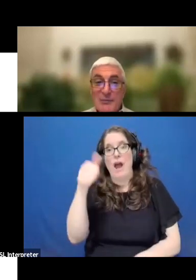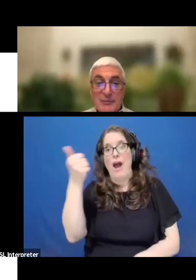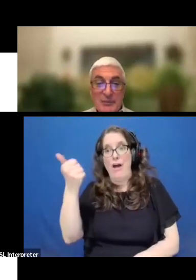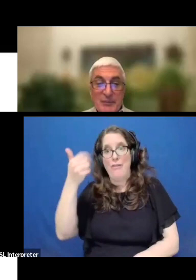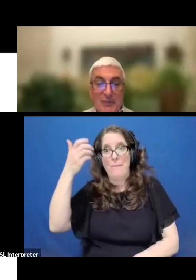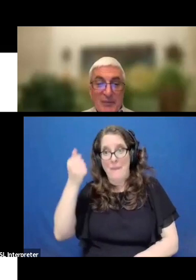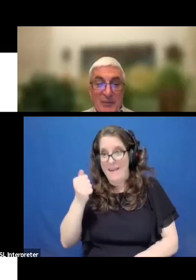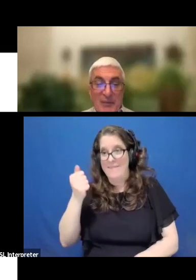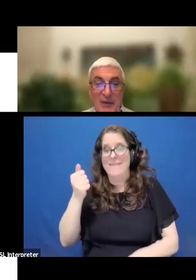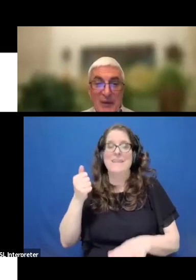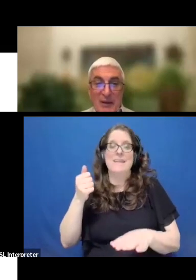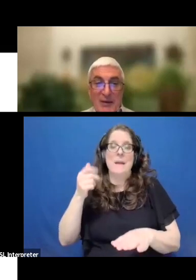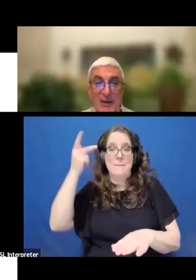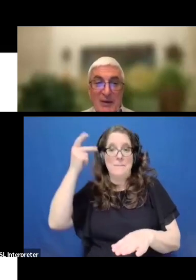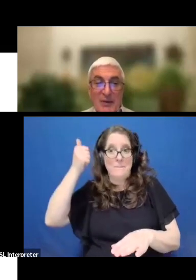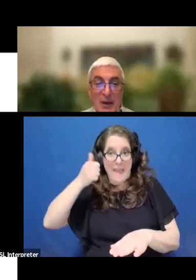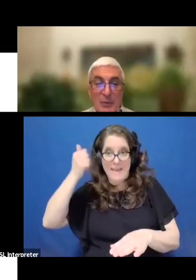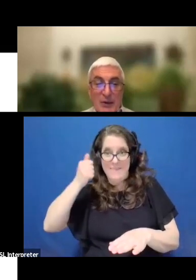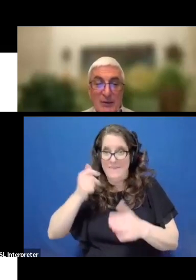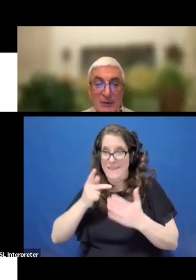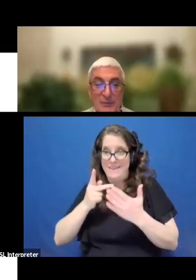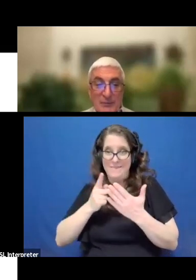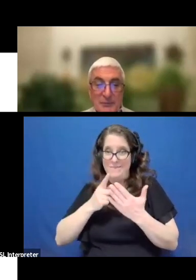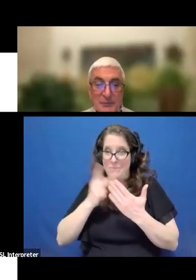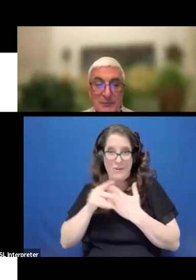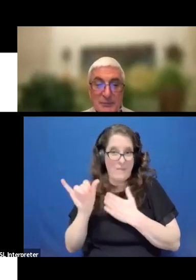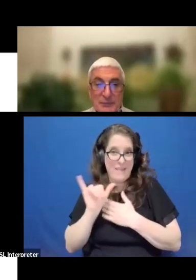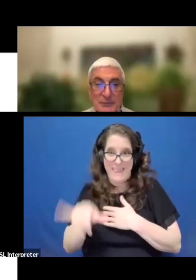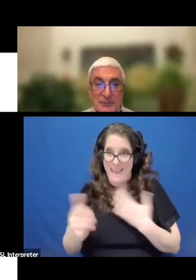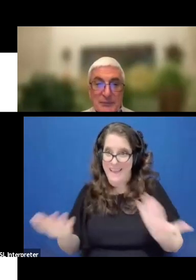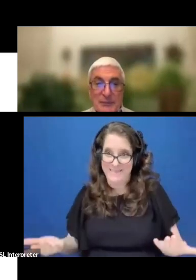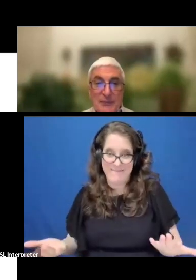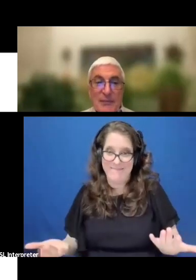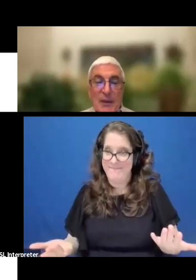that. Next slide, please.